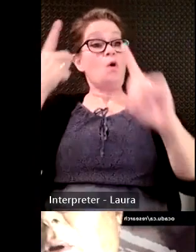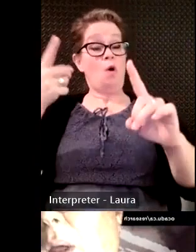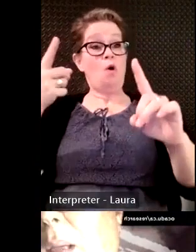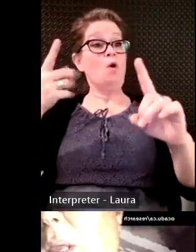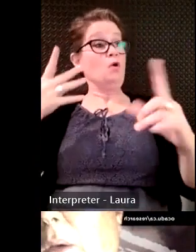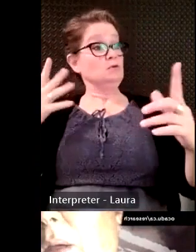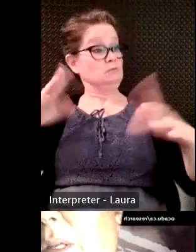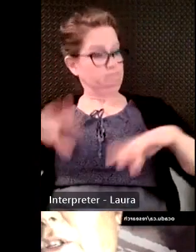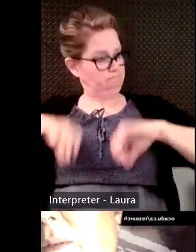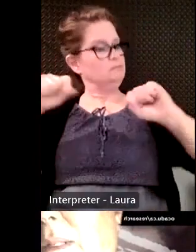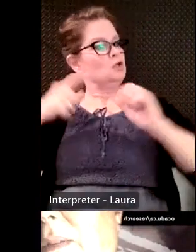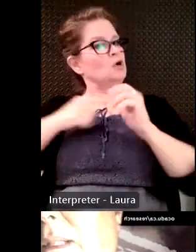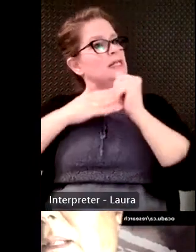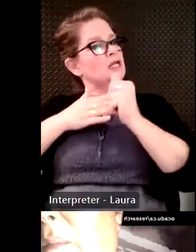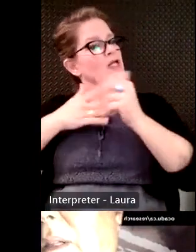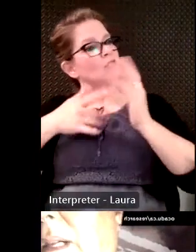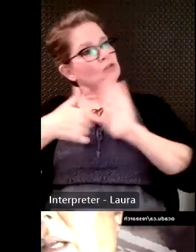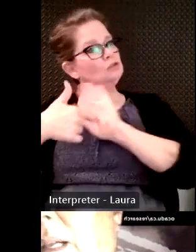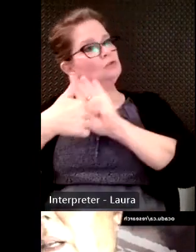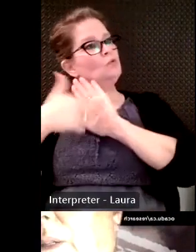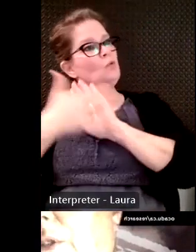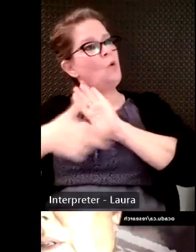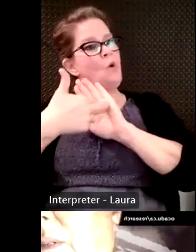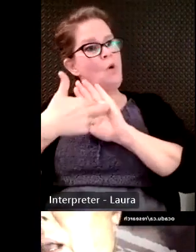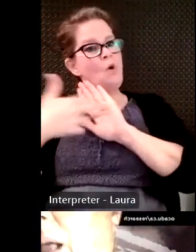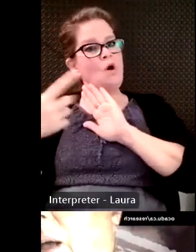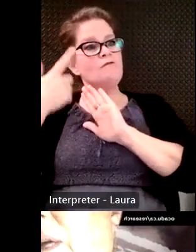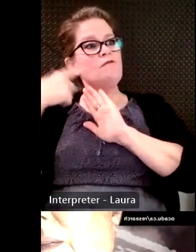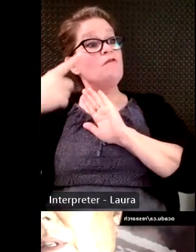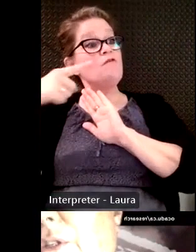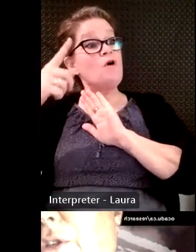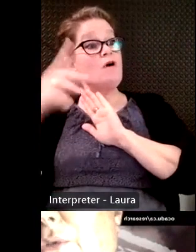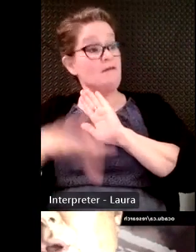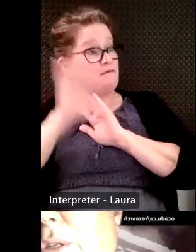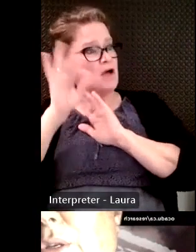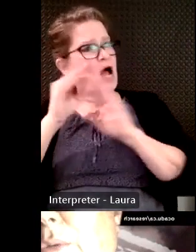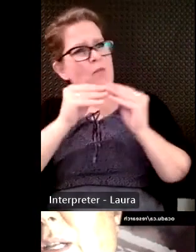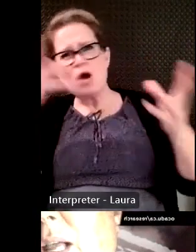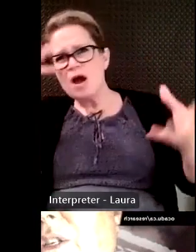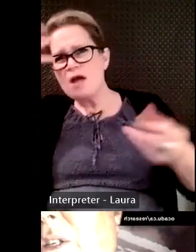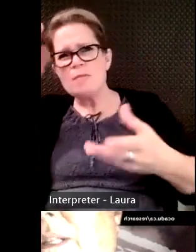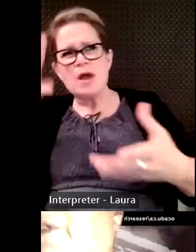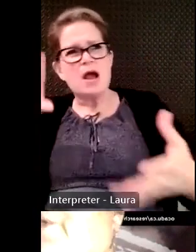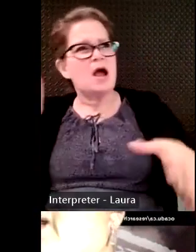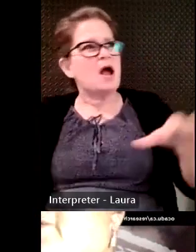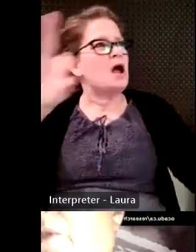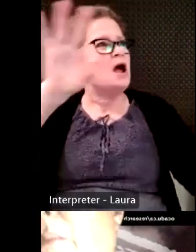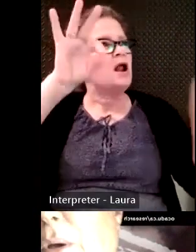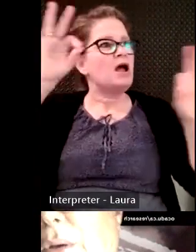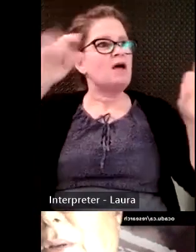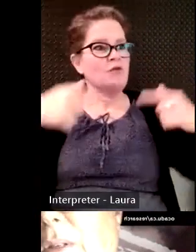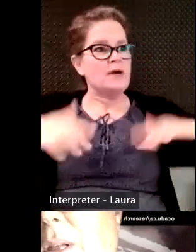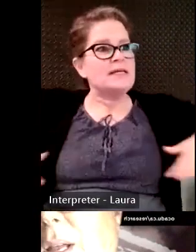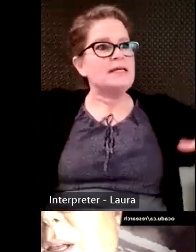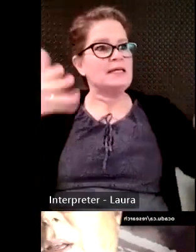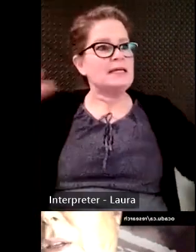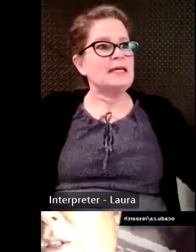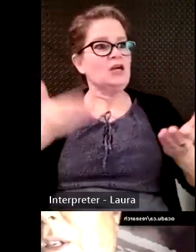and programming around issues of accessibility and inclusion of relevance to Toronto, to national and international